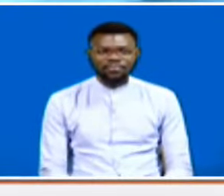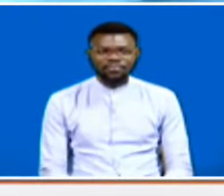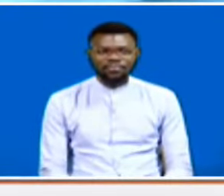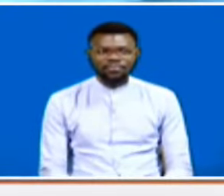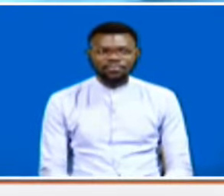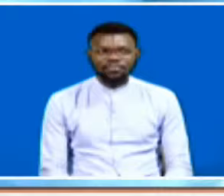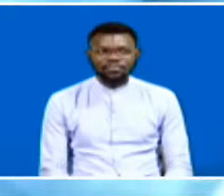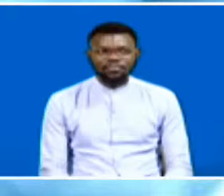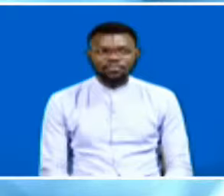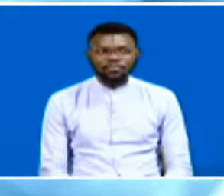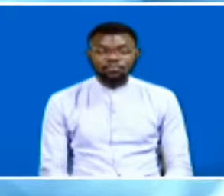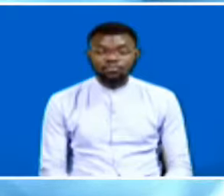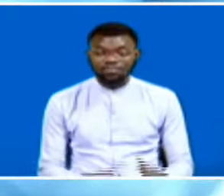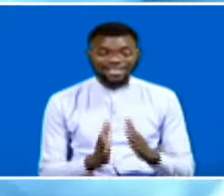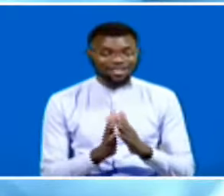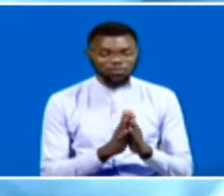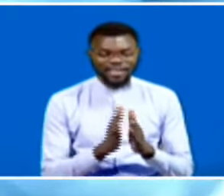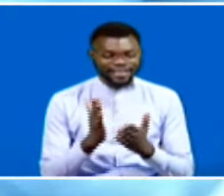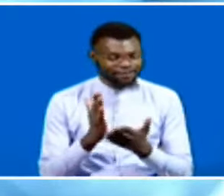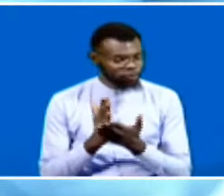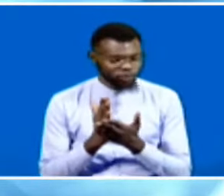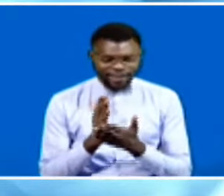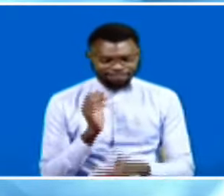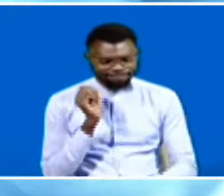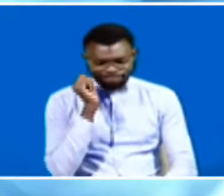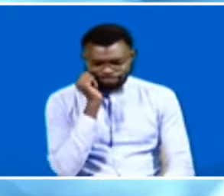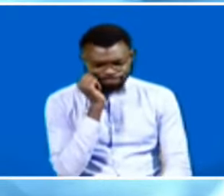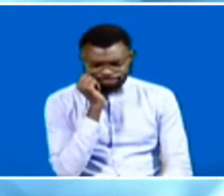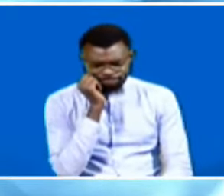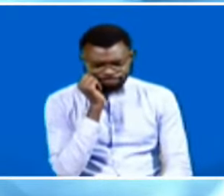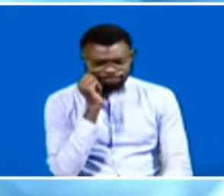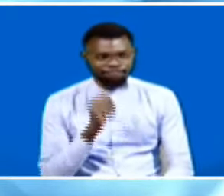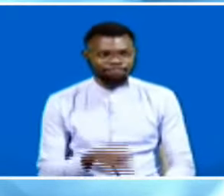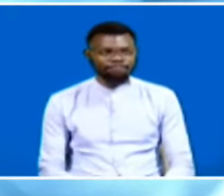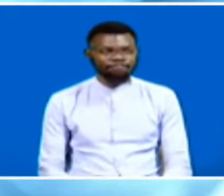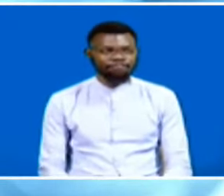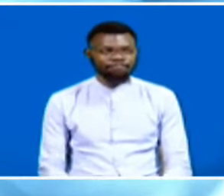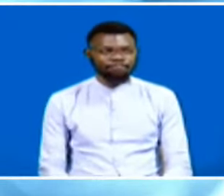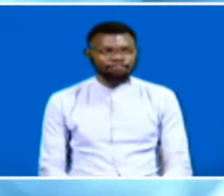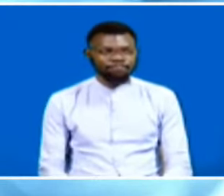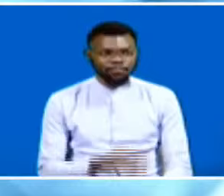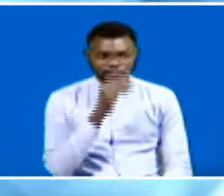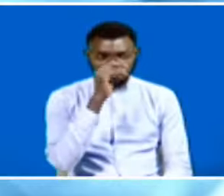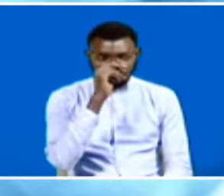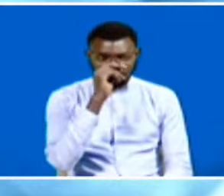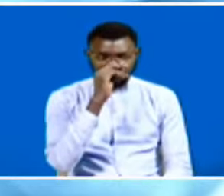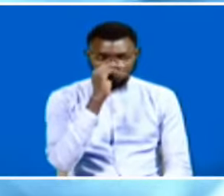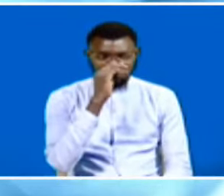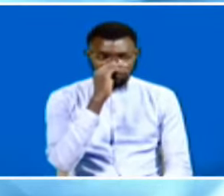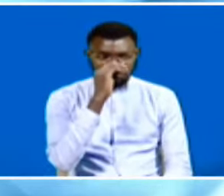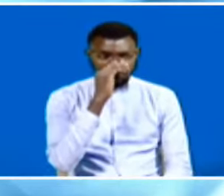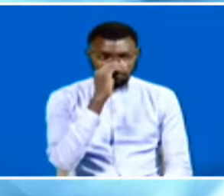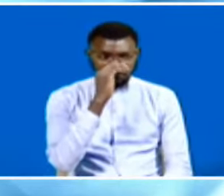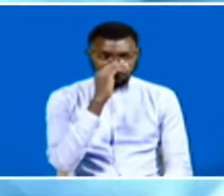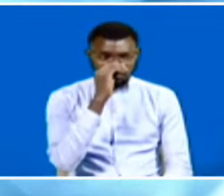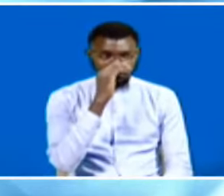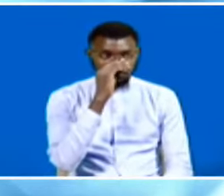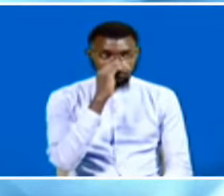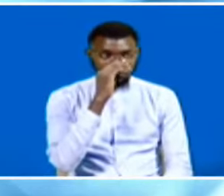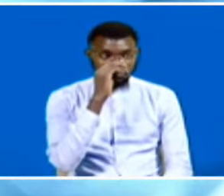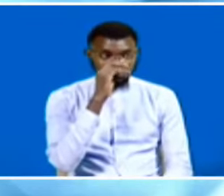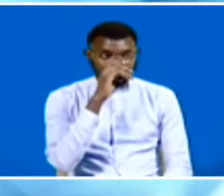That story is truly depressing. The Co-operative Bank of Kenya has emerged as the overall winner of the